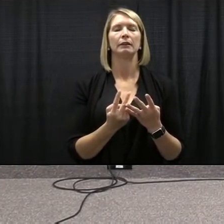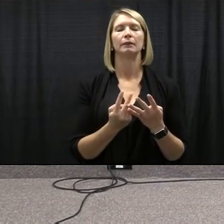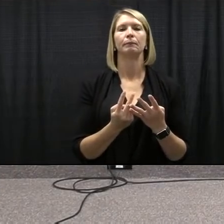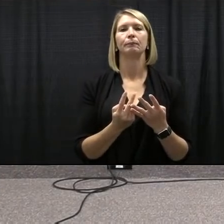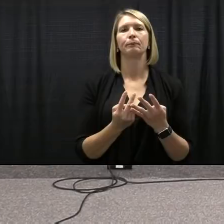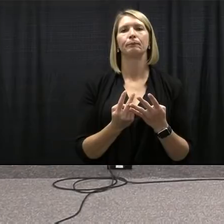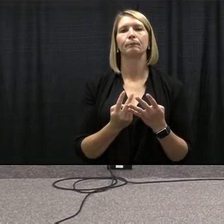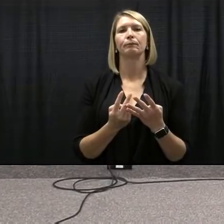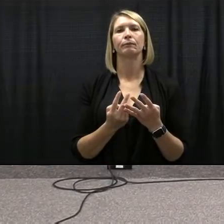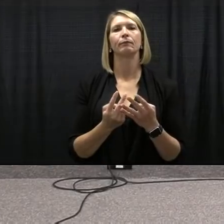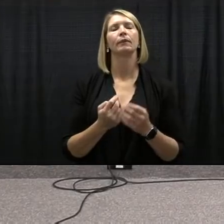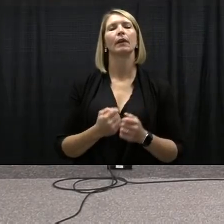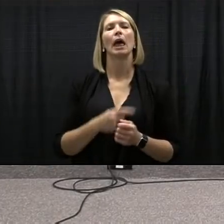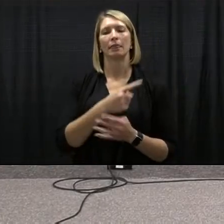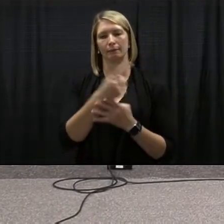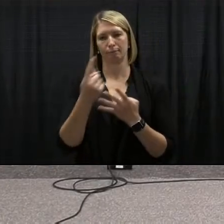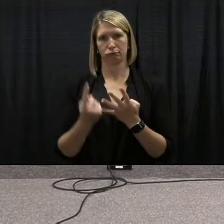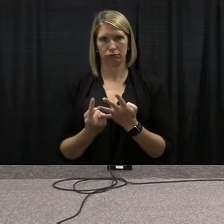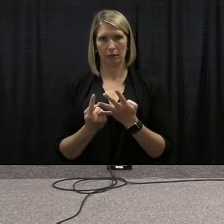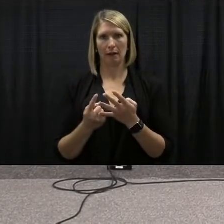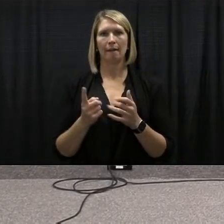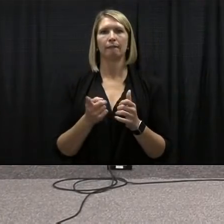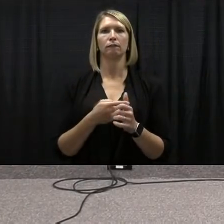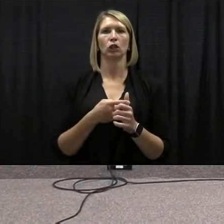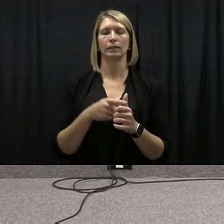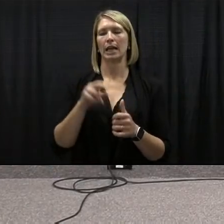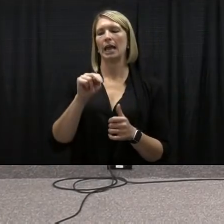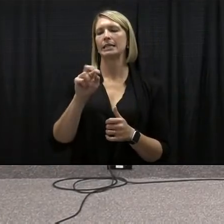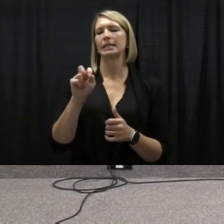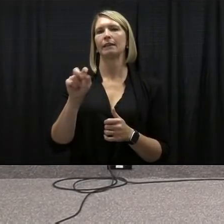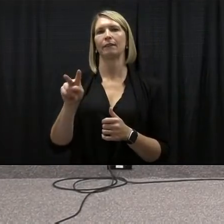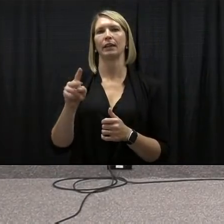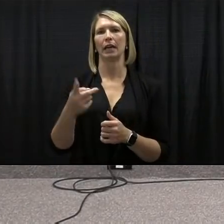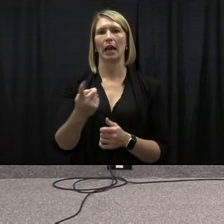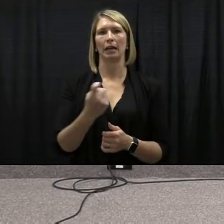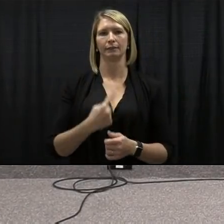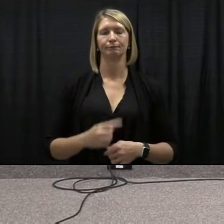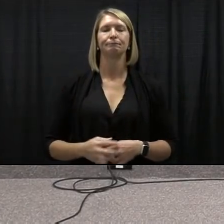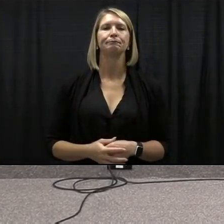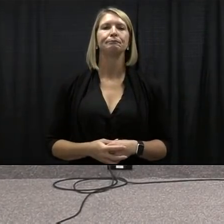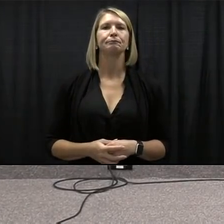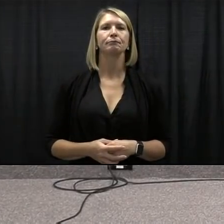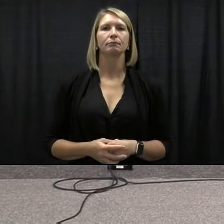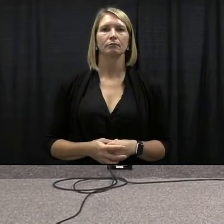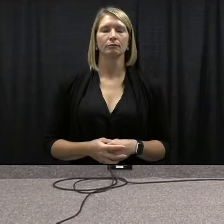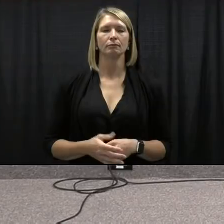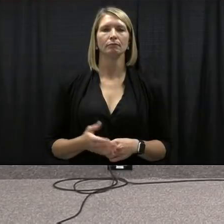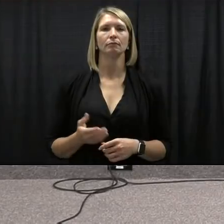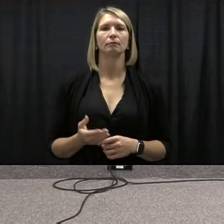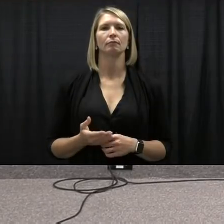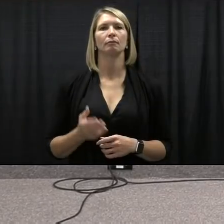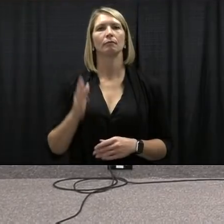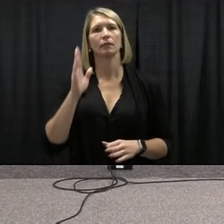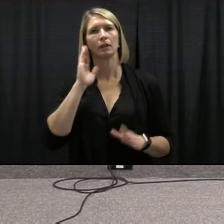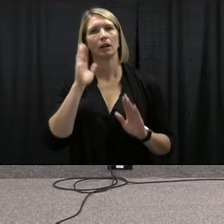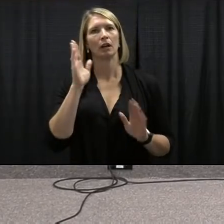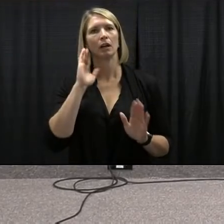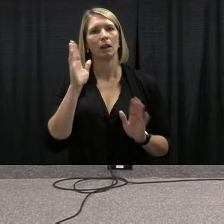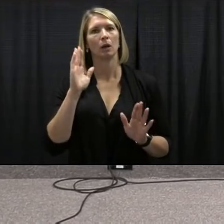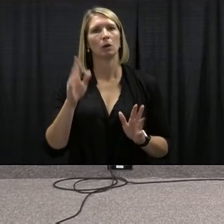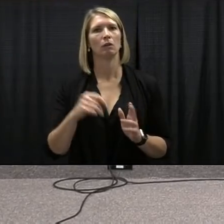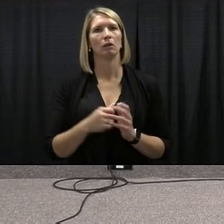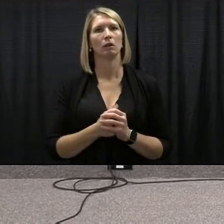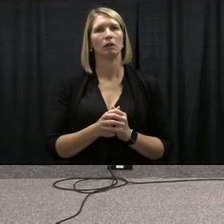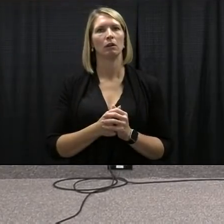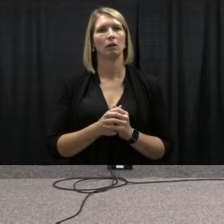round. Our first questions are for Jody Cook with NTV. Please go ahead and make your way to the mic. Hi, sort of an